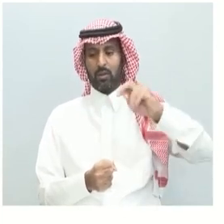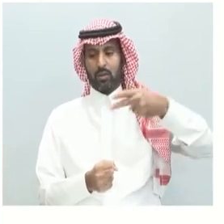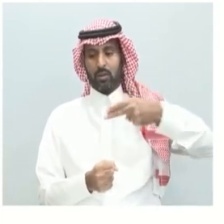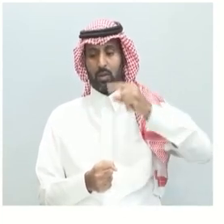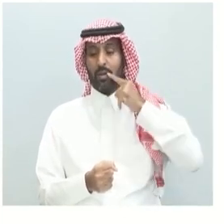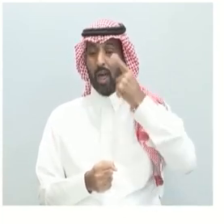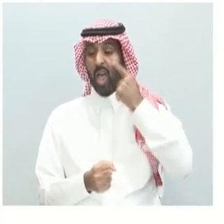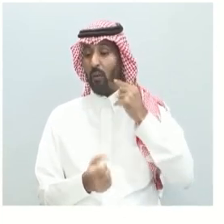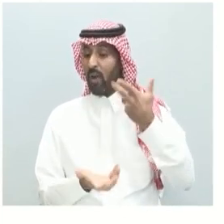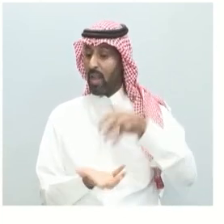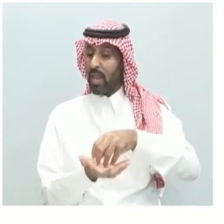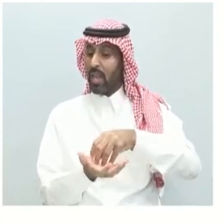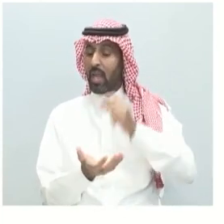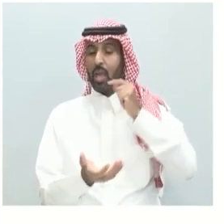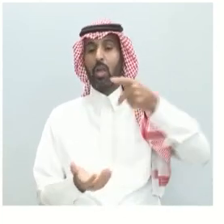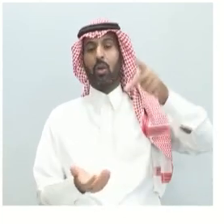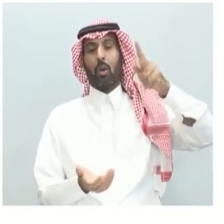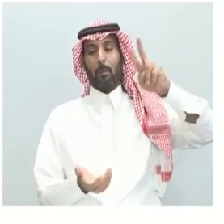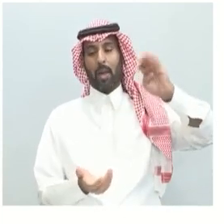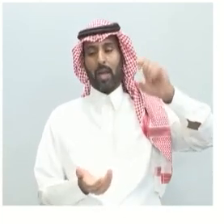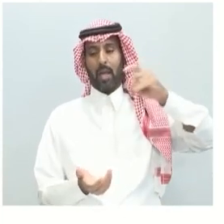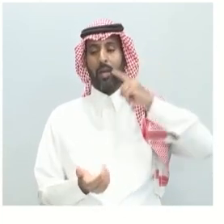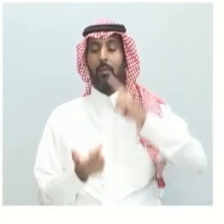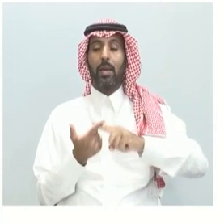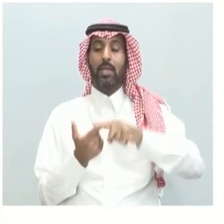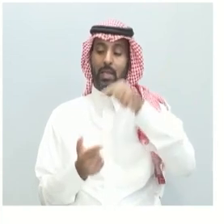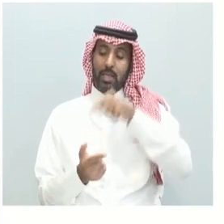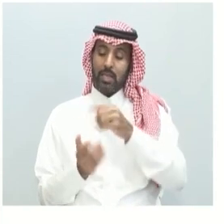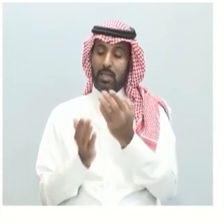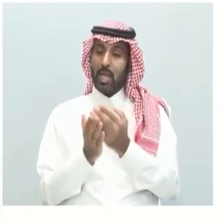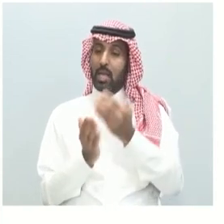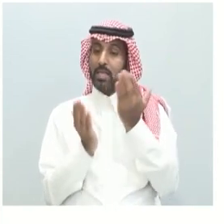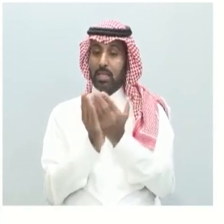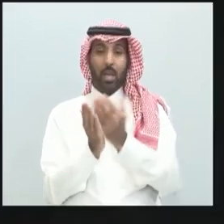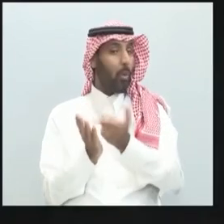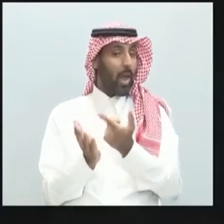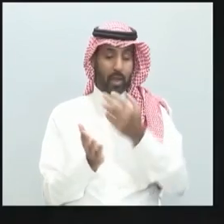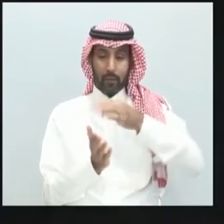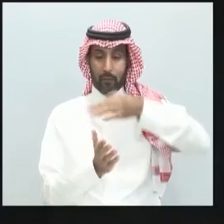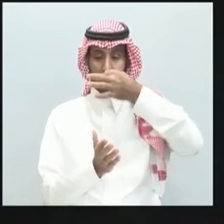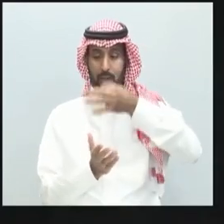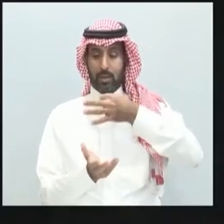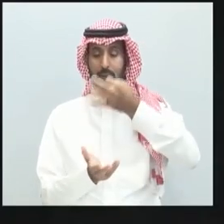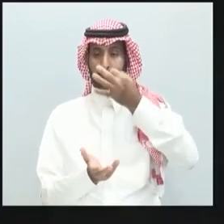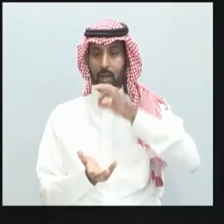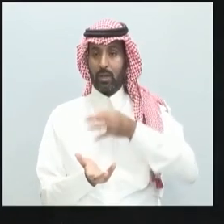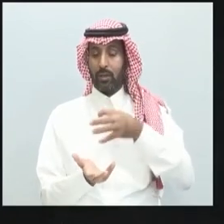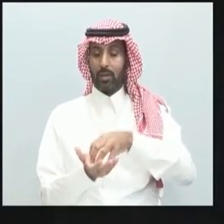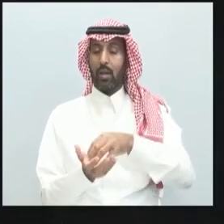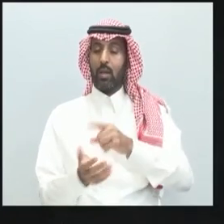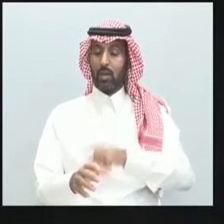a fact. But he is studying in France this year. This is the use of progressive because it's a